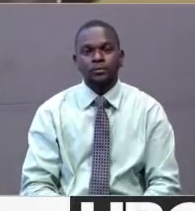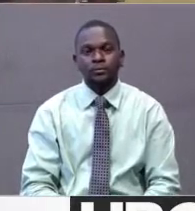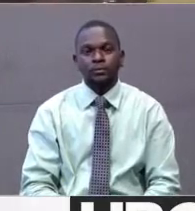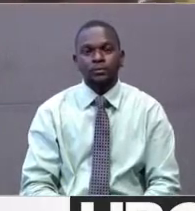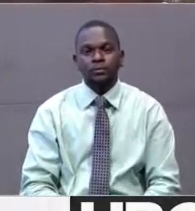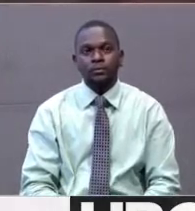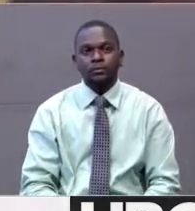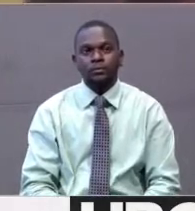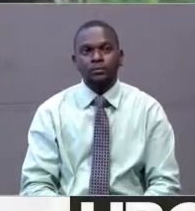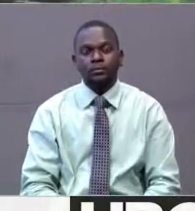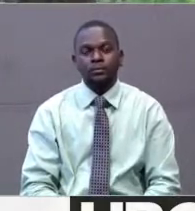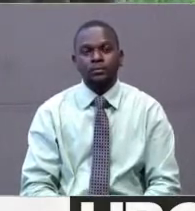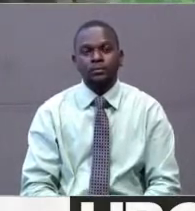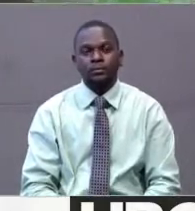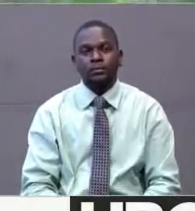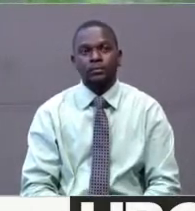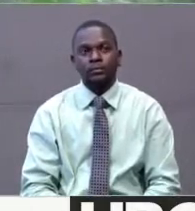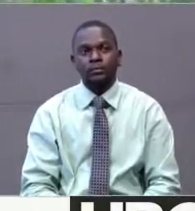News in Wakiso.